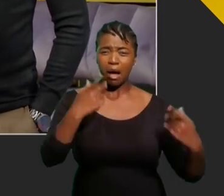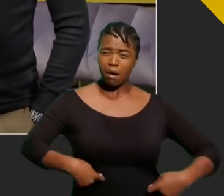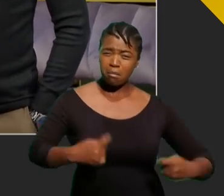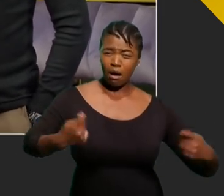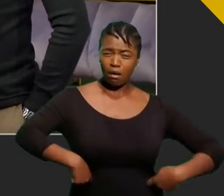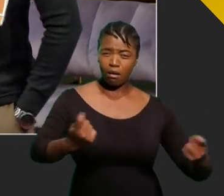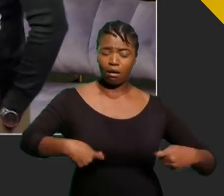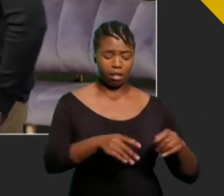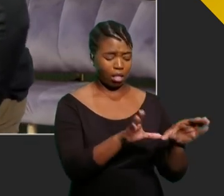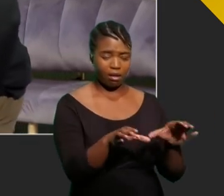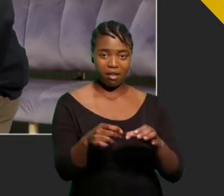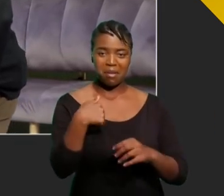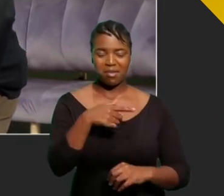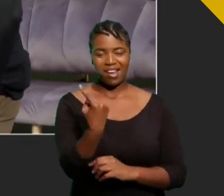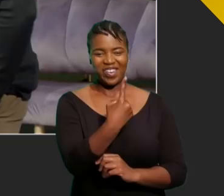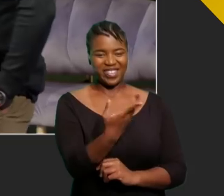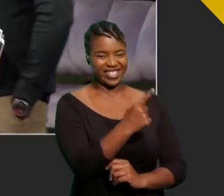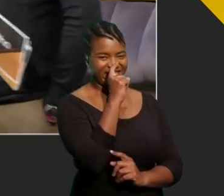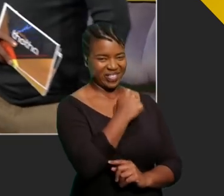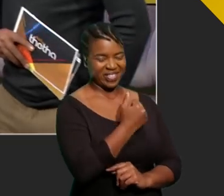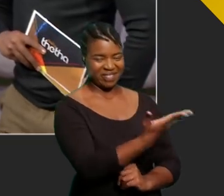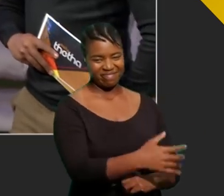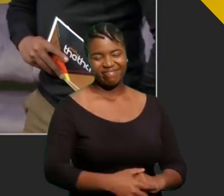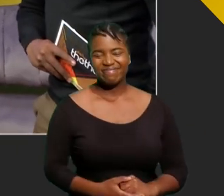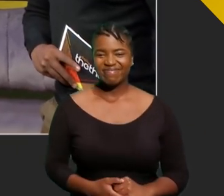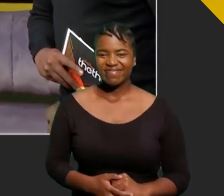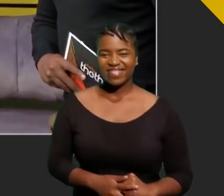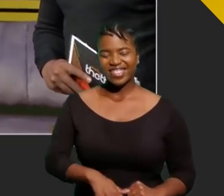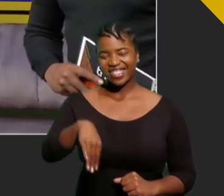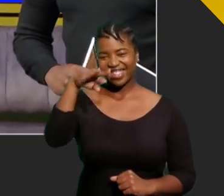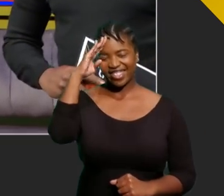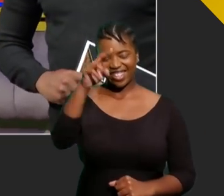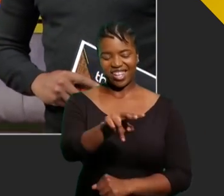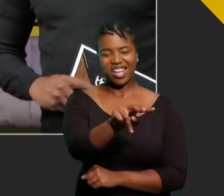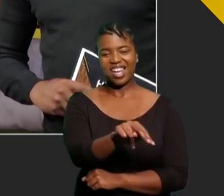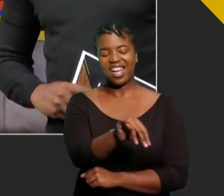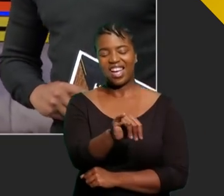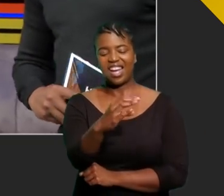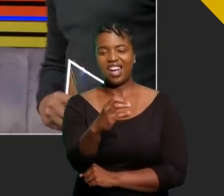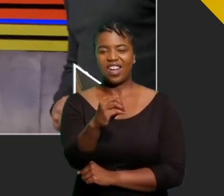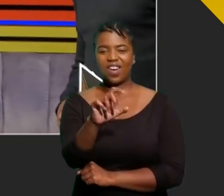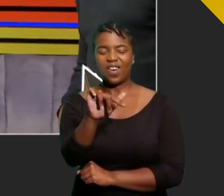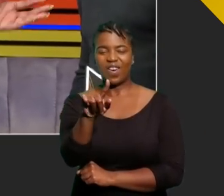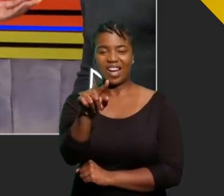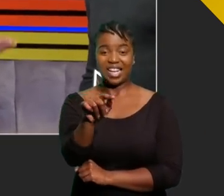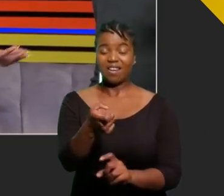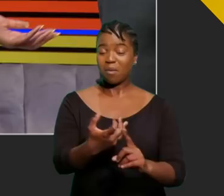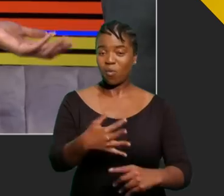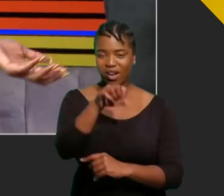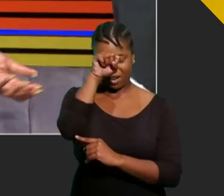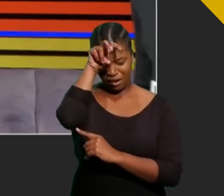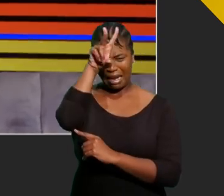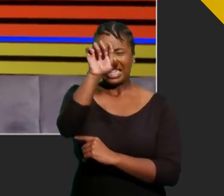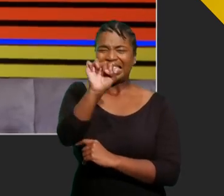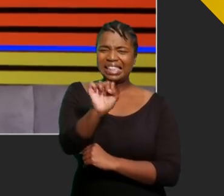to find a solution but I'm having to ngihamba nosisi wami Nicolette nakhulumisa ke na Nicolette wa gamashile ngwana wa kwa Bosch Park Ridge Mapulaneng and somebody is